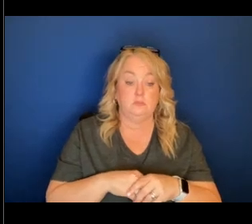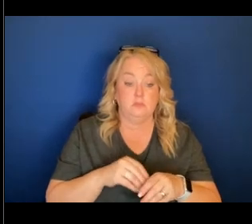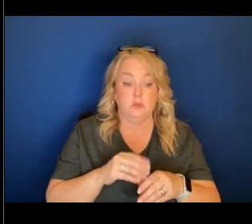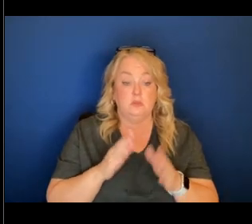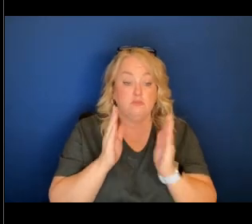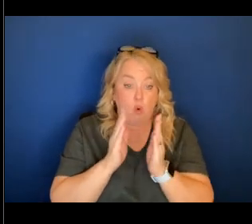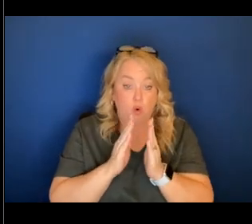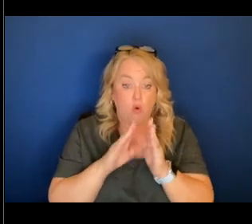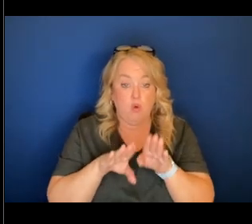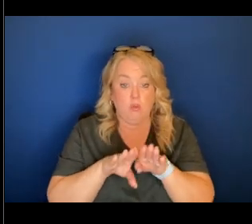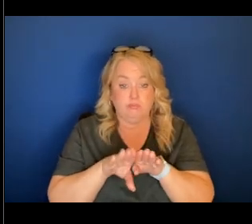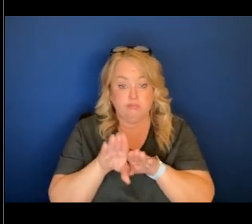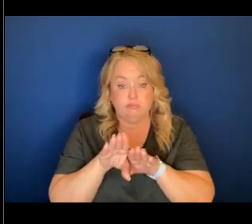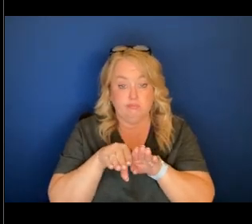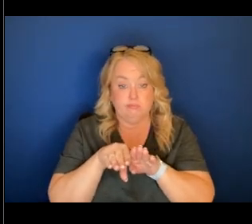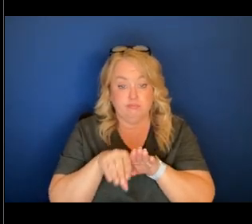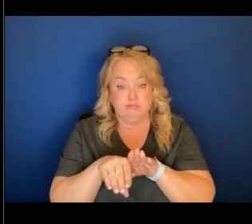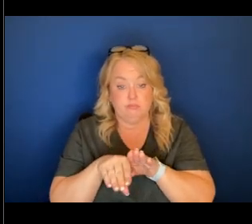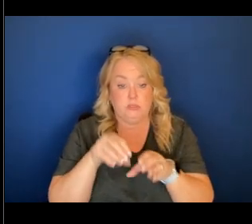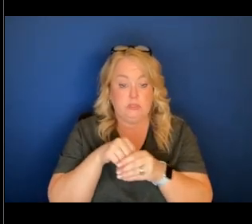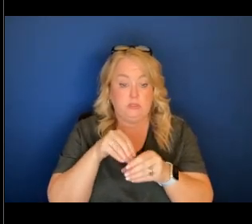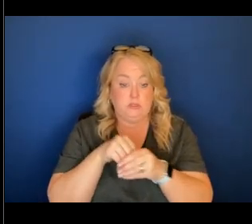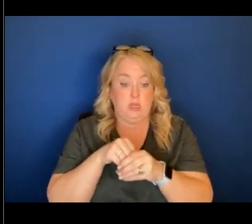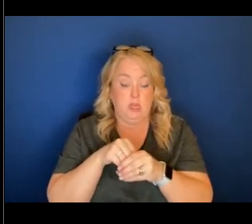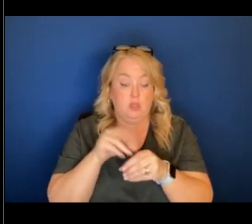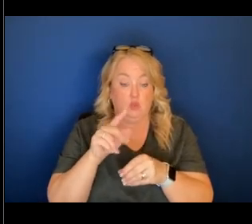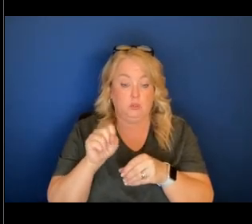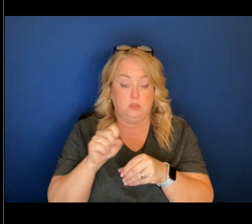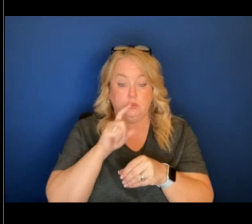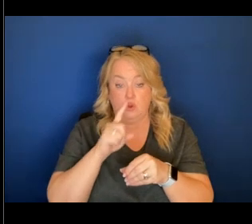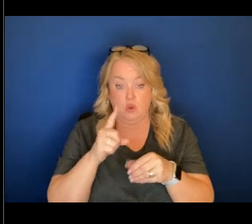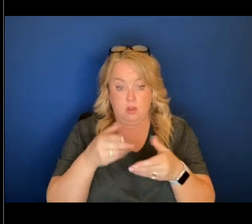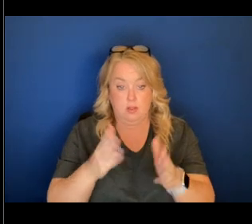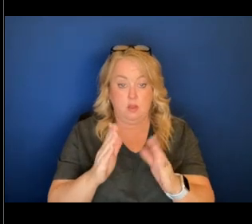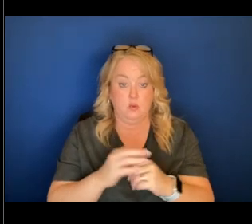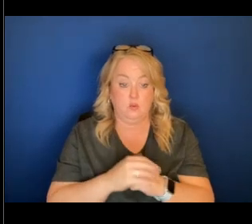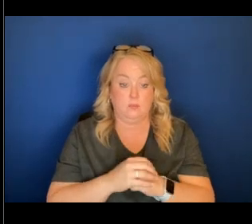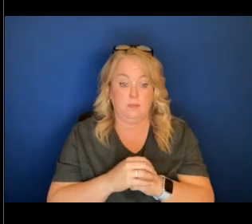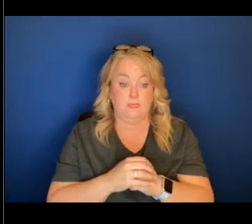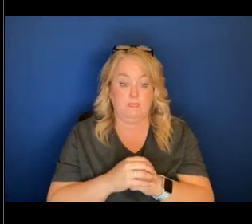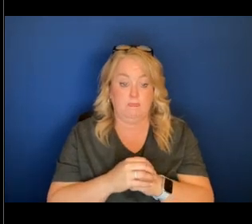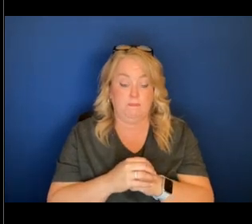Small level changes within dwelling units are allowed.